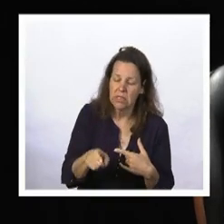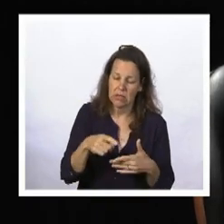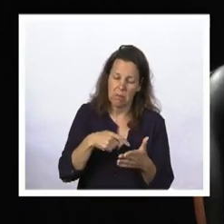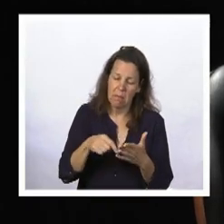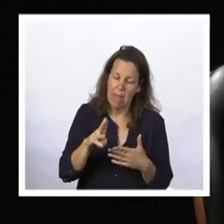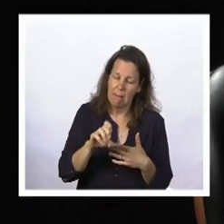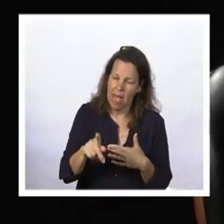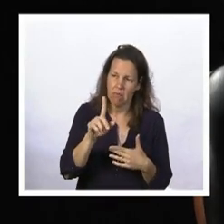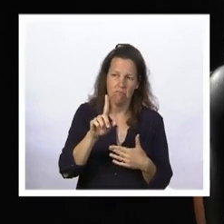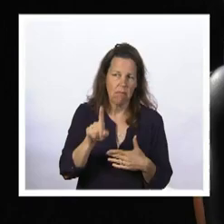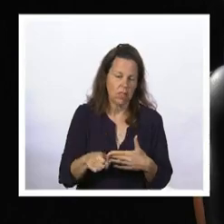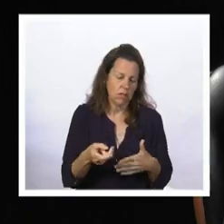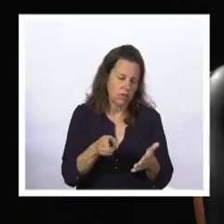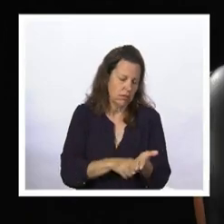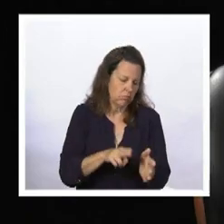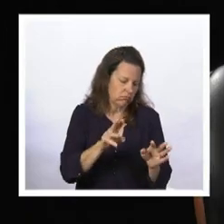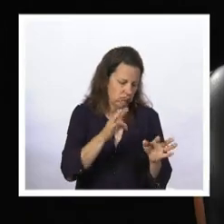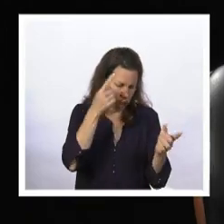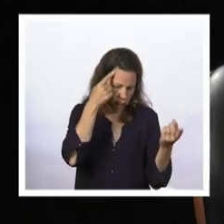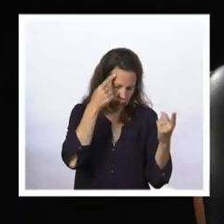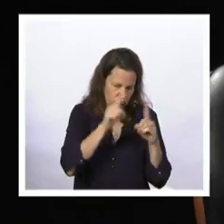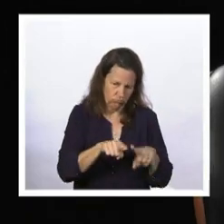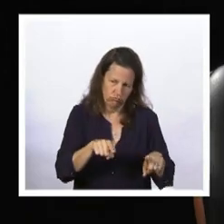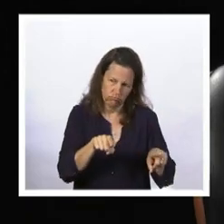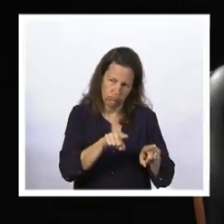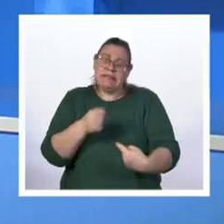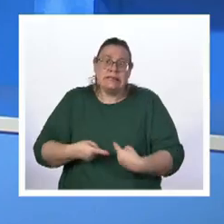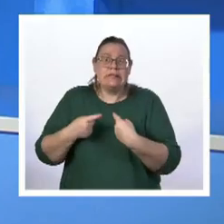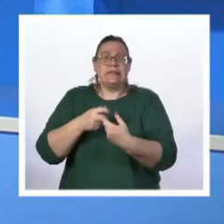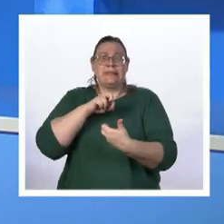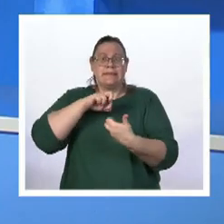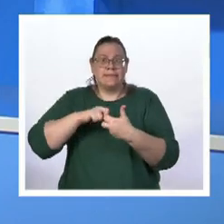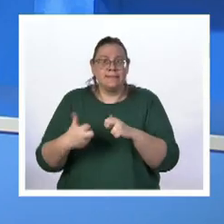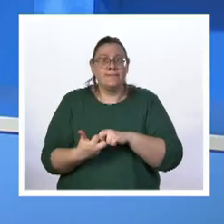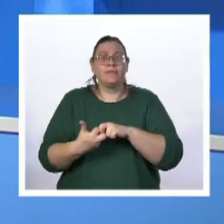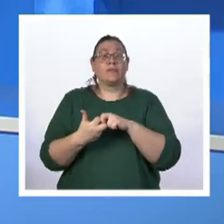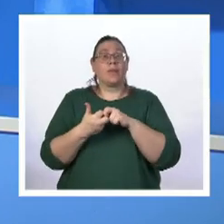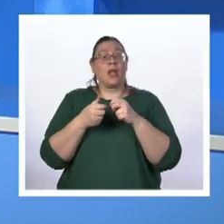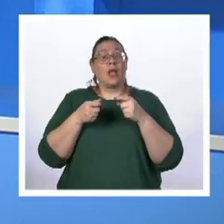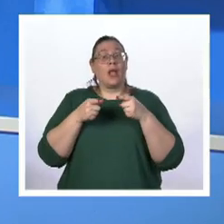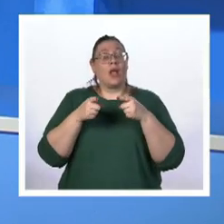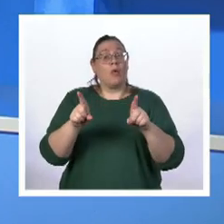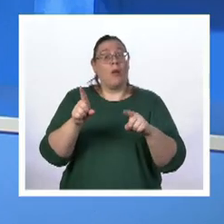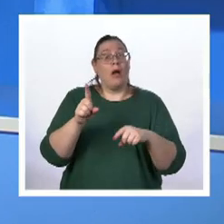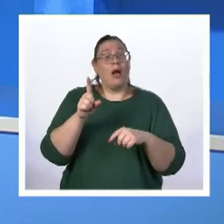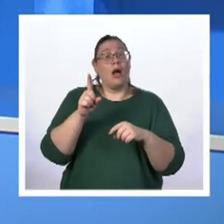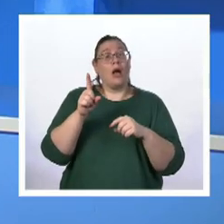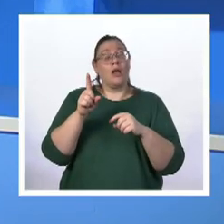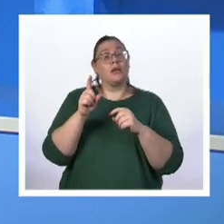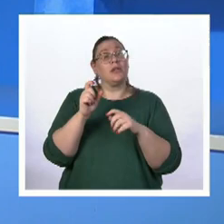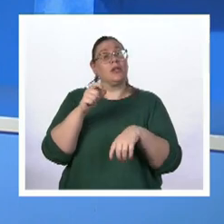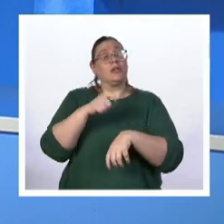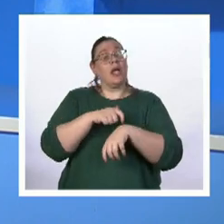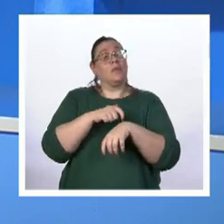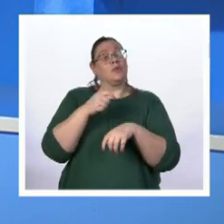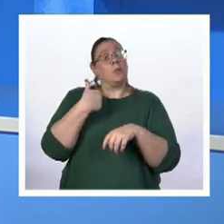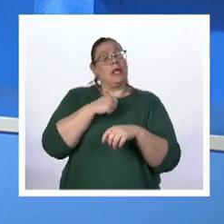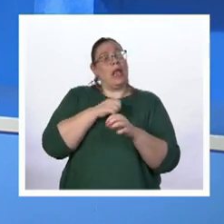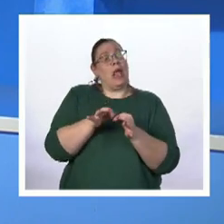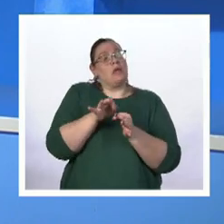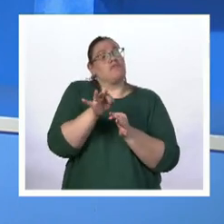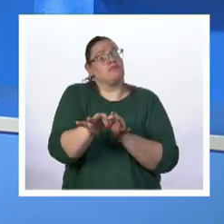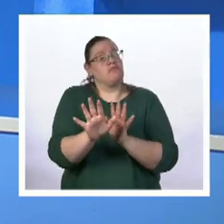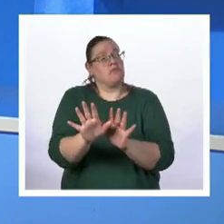not required under the local or the state orders right now. While there are periods of forbearance, it doesn't mean that